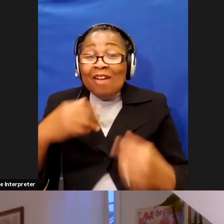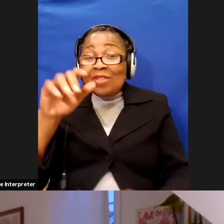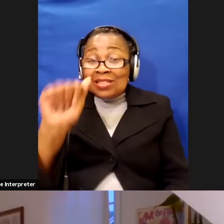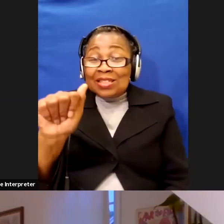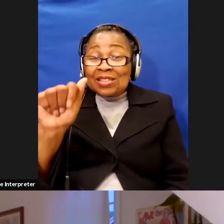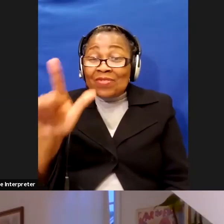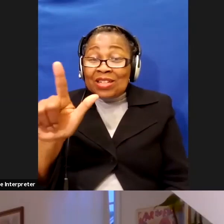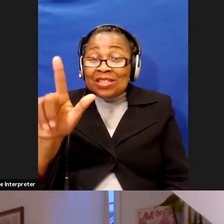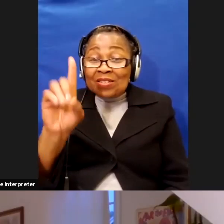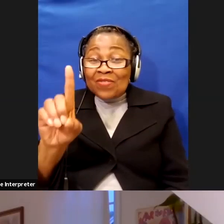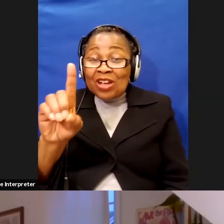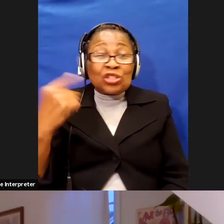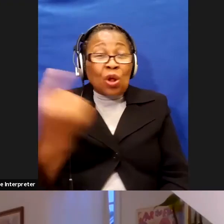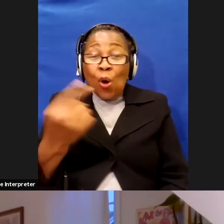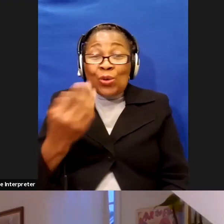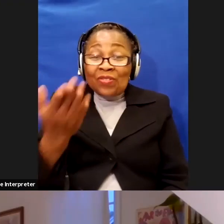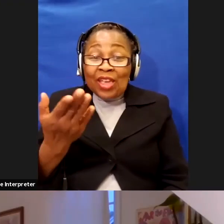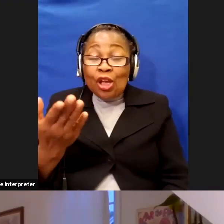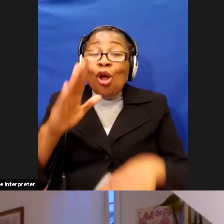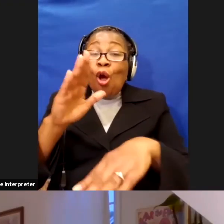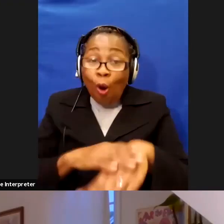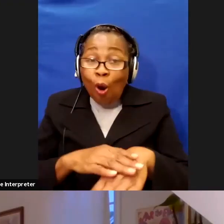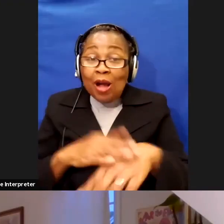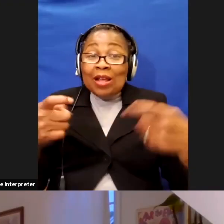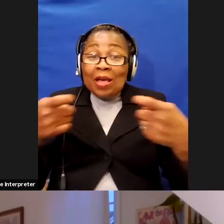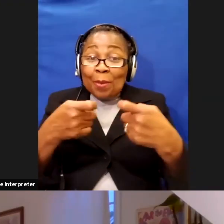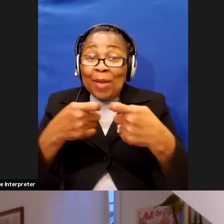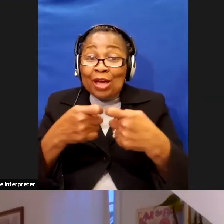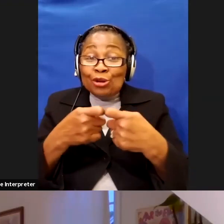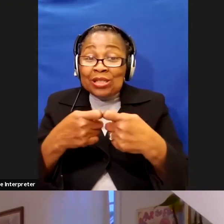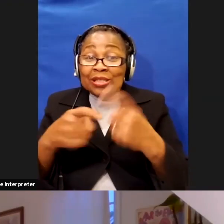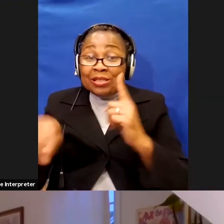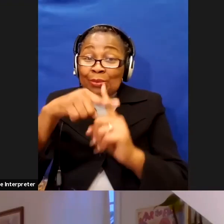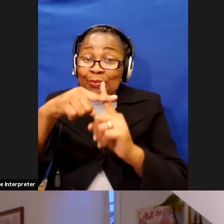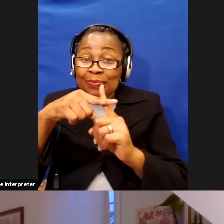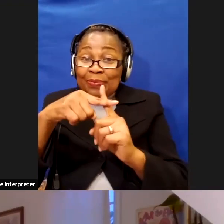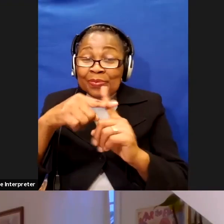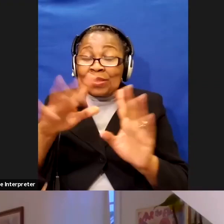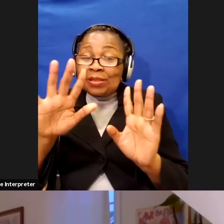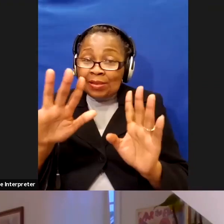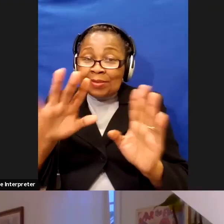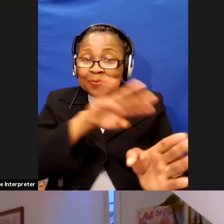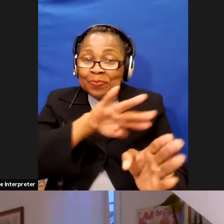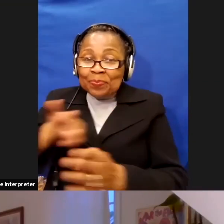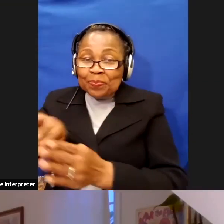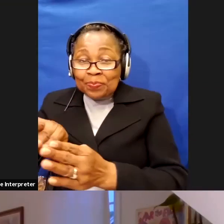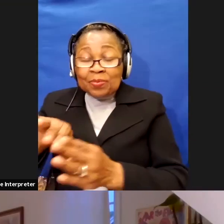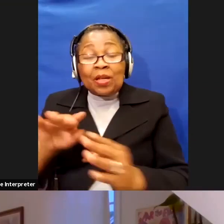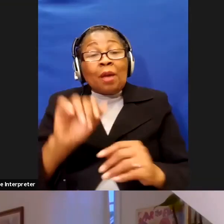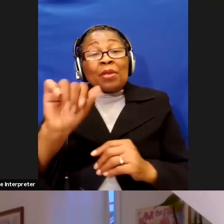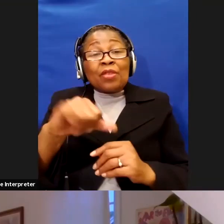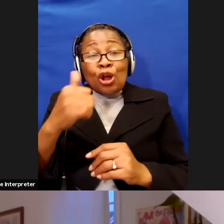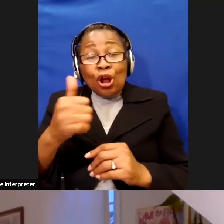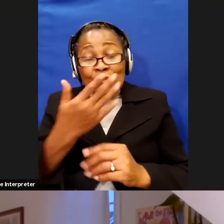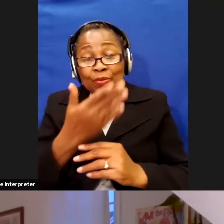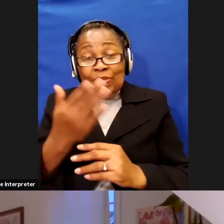there and always turned on, and the battery is always charged. Another issue. But then there are other features of accessibility